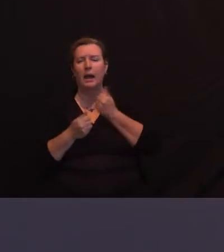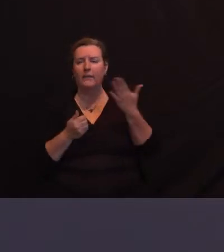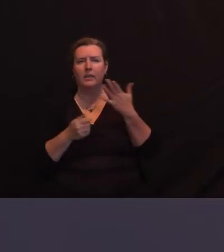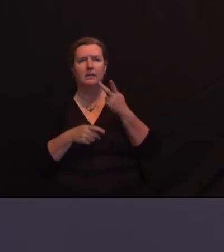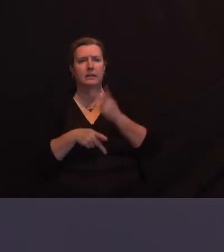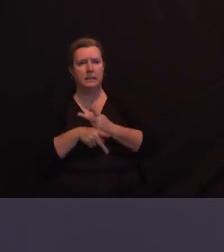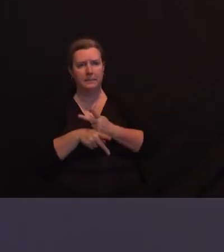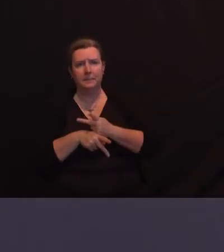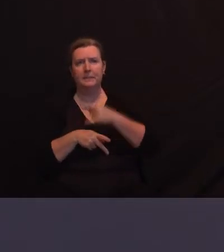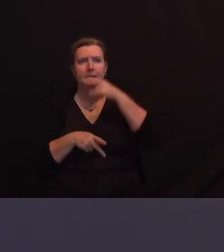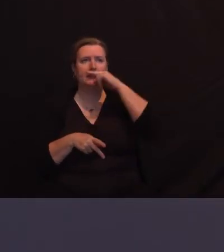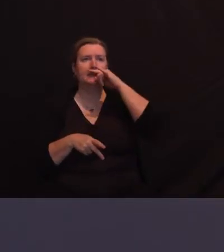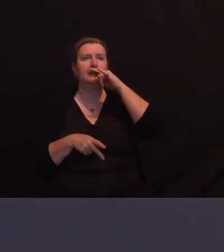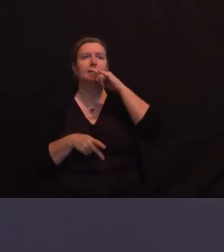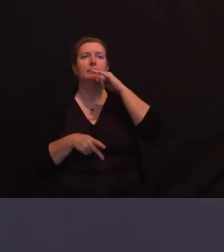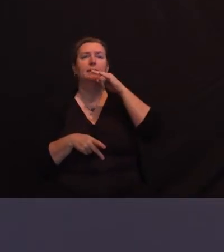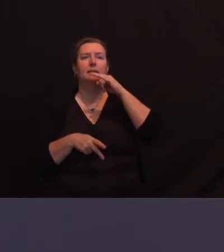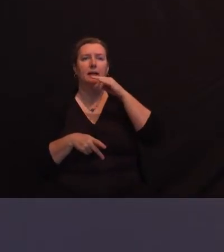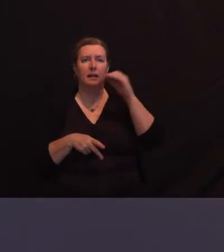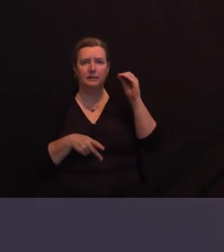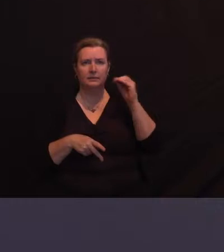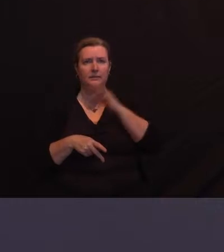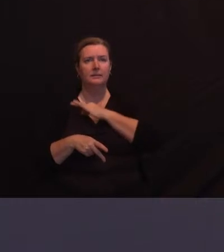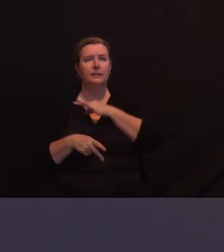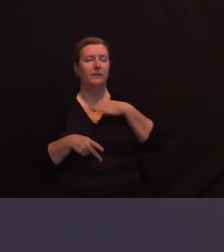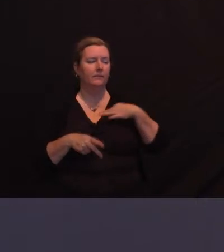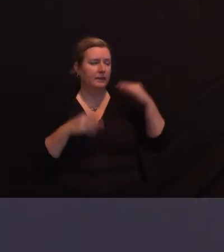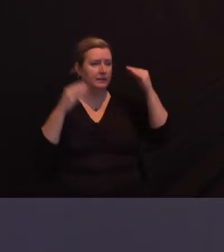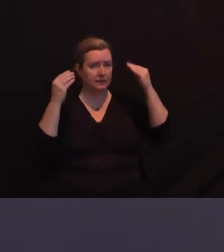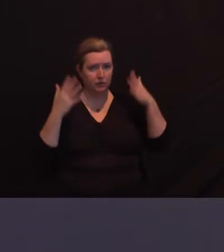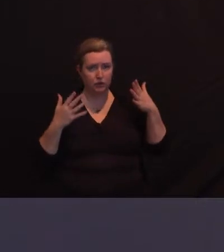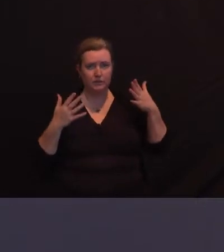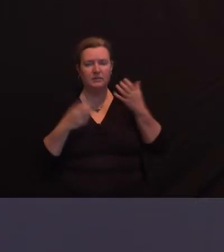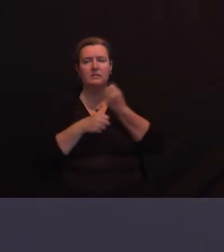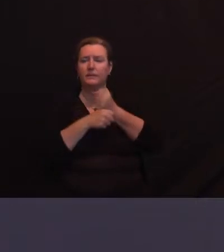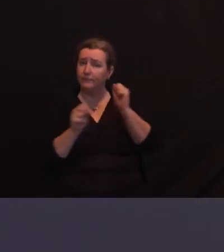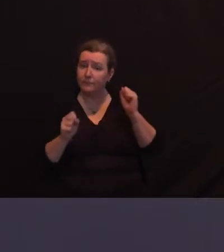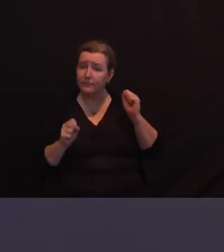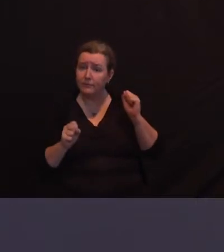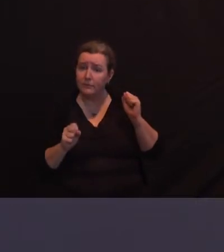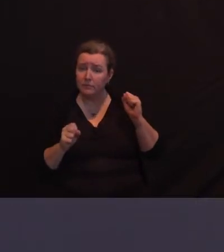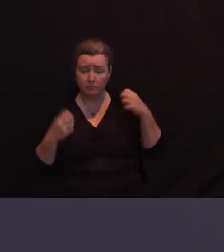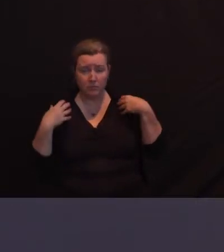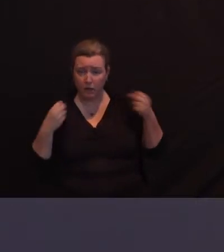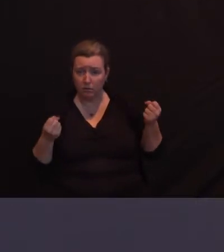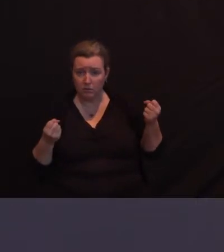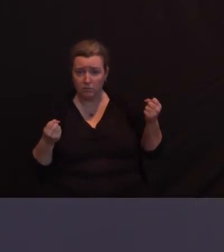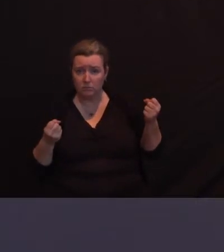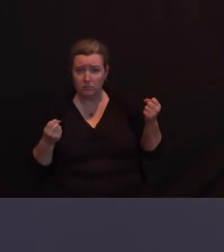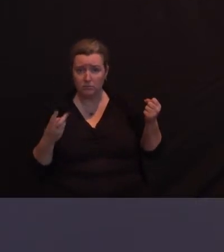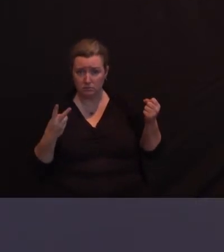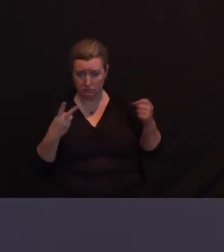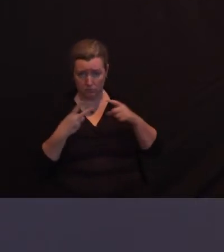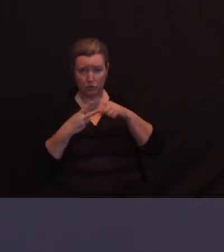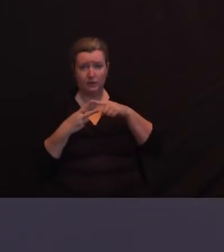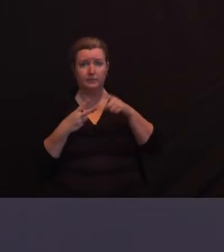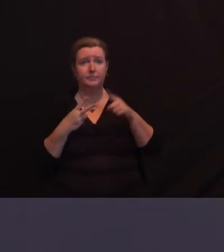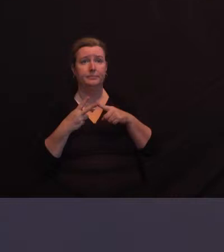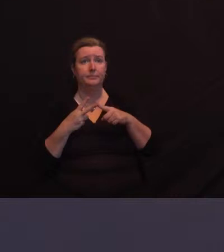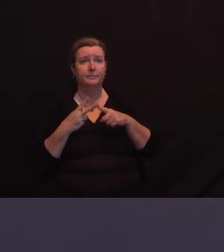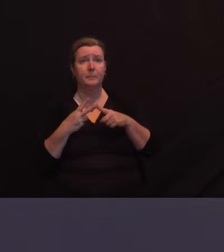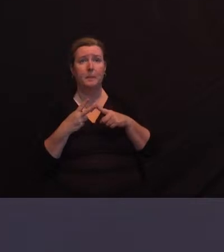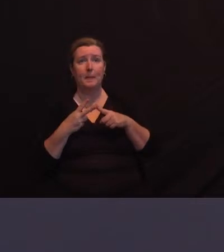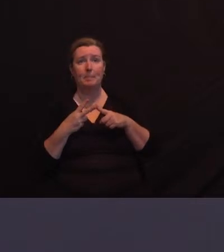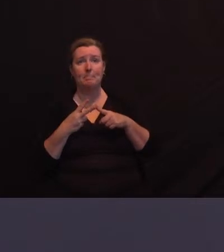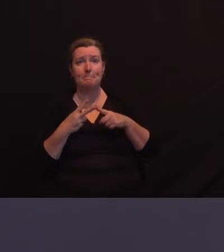kids and educators and staff as safe and healthy as possible. In an overwhelming amount of the cases around the